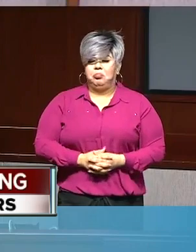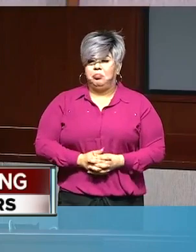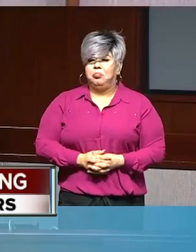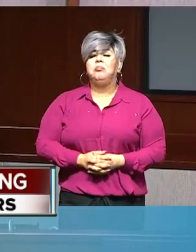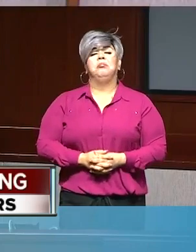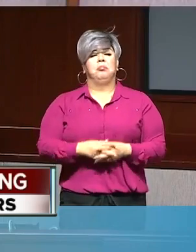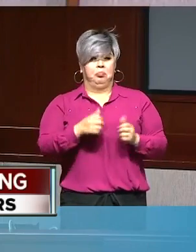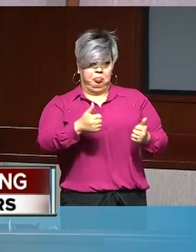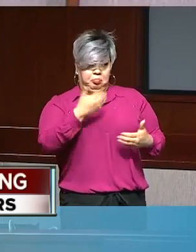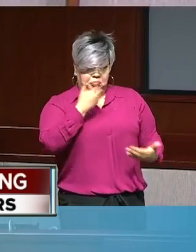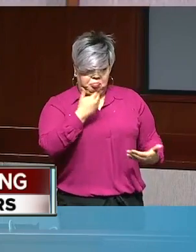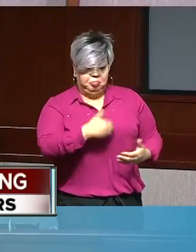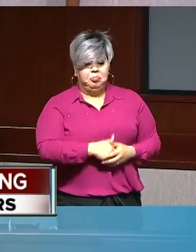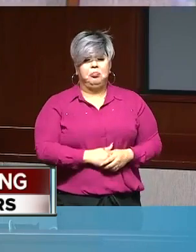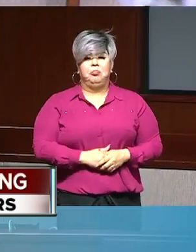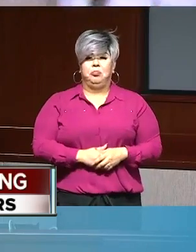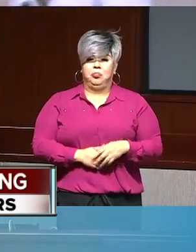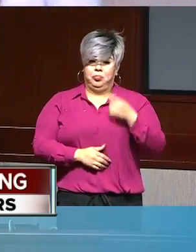Got it. Thank you very much.